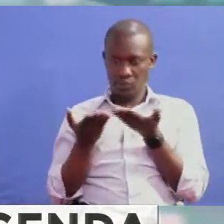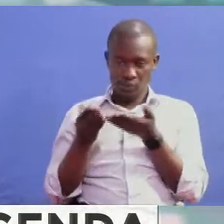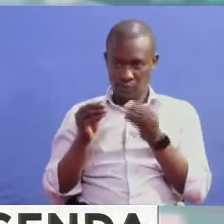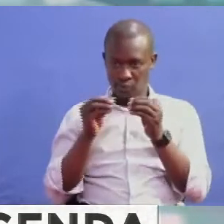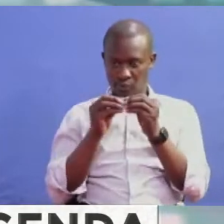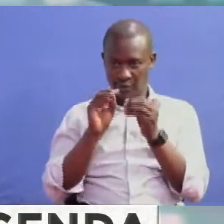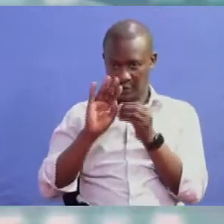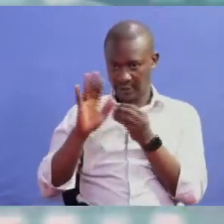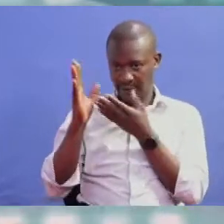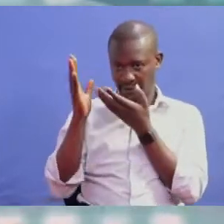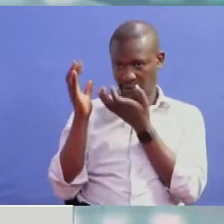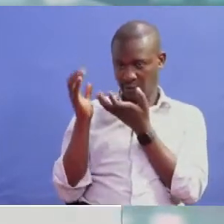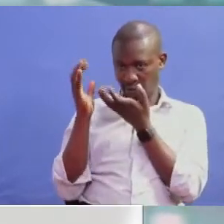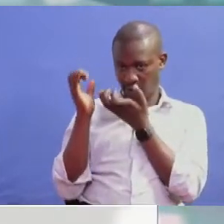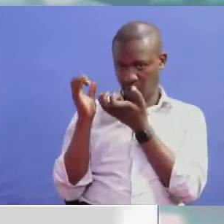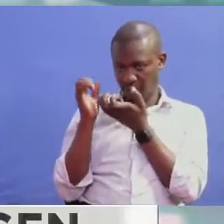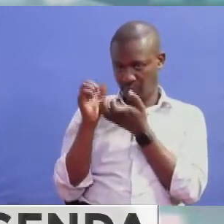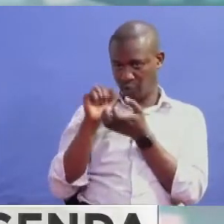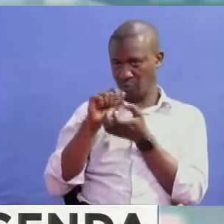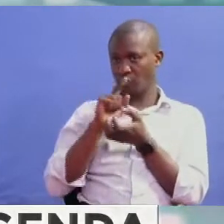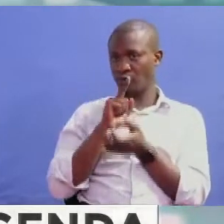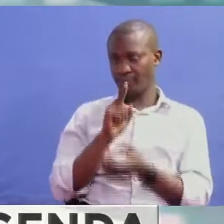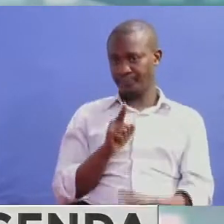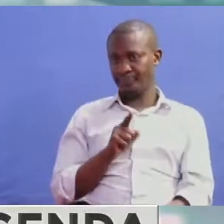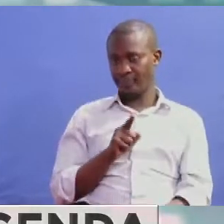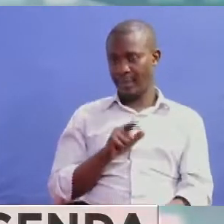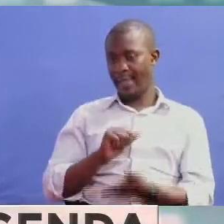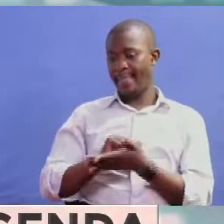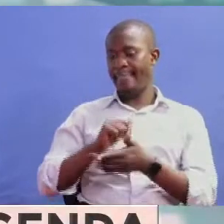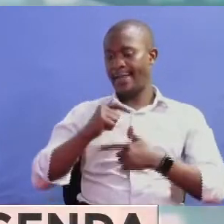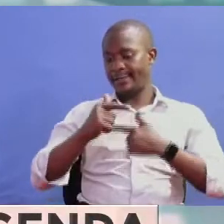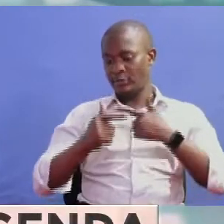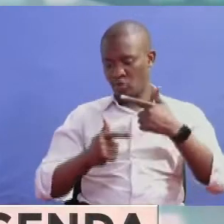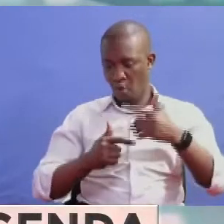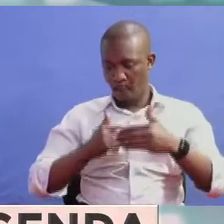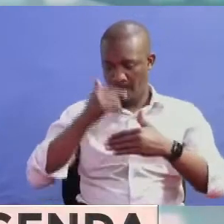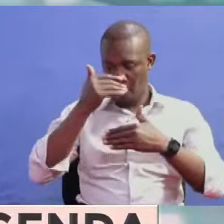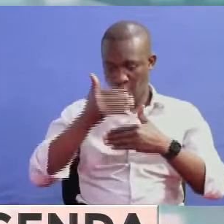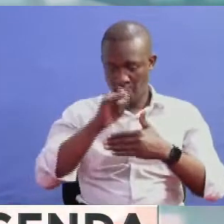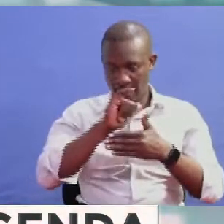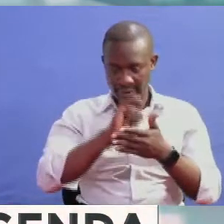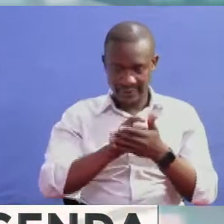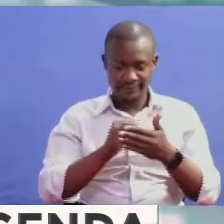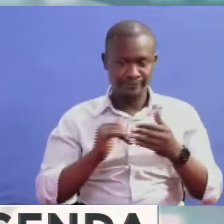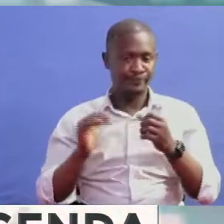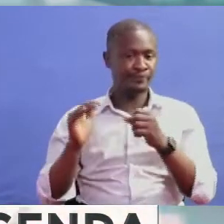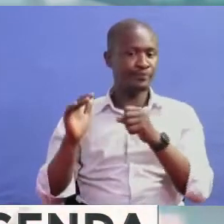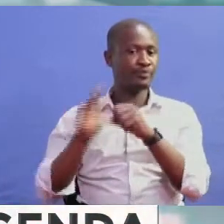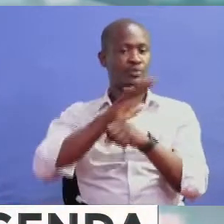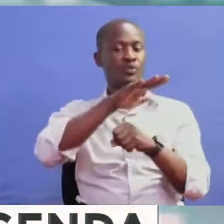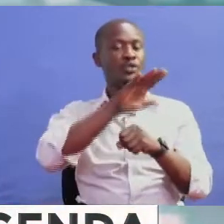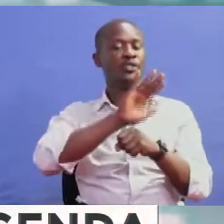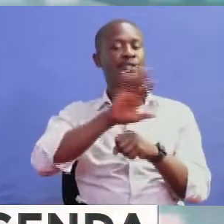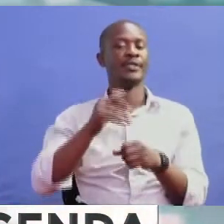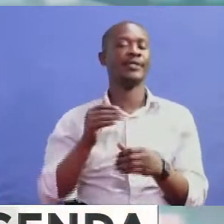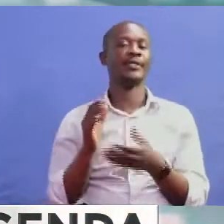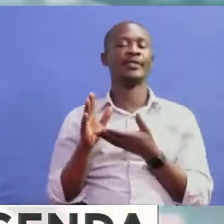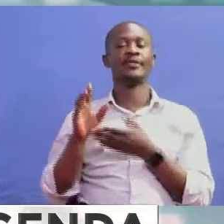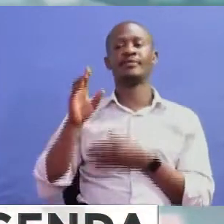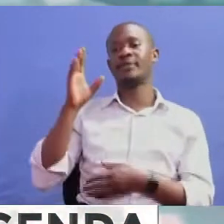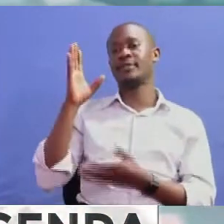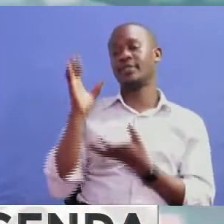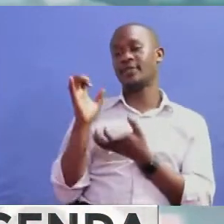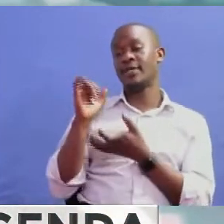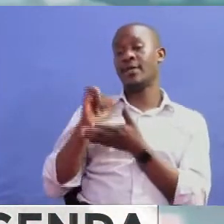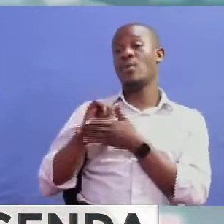because they can demand. They are demanding. And then you can go beyond that and exceed the expectations. But we have moved again